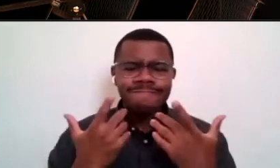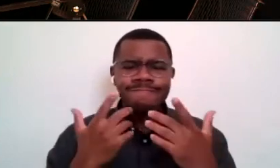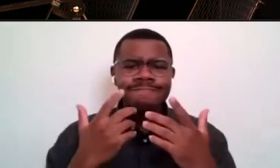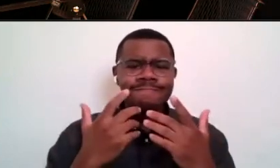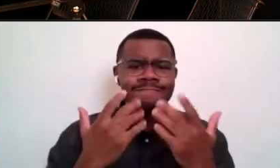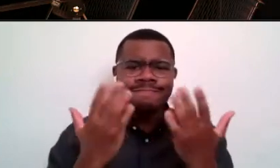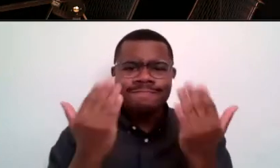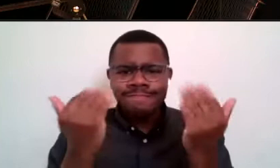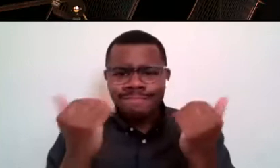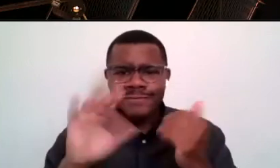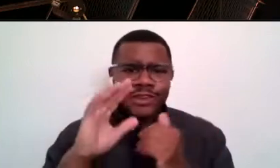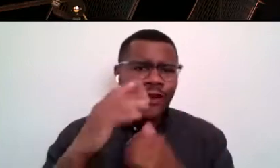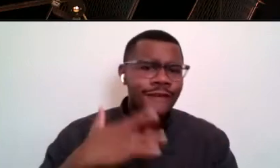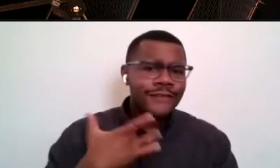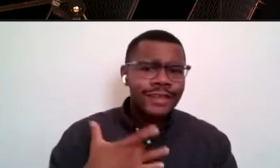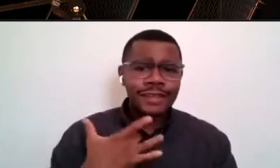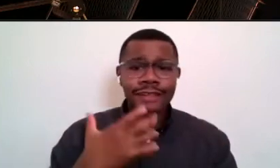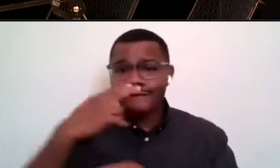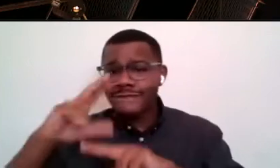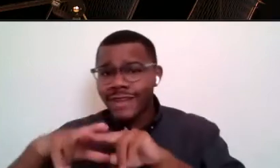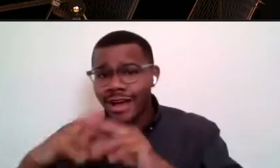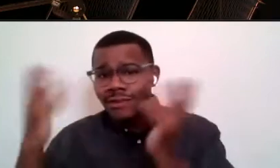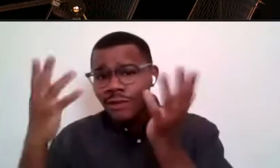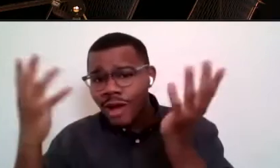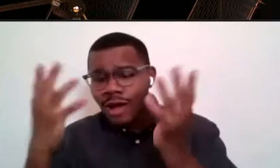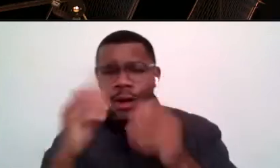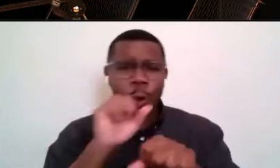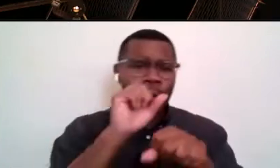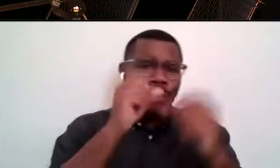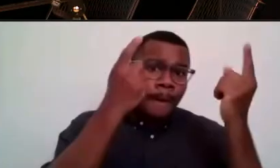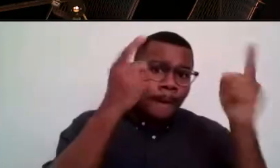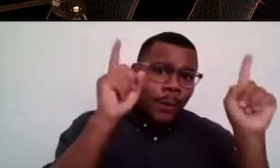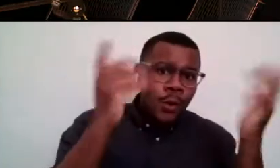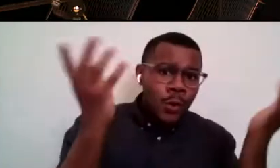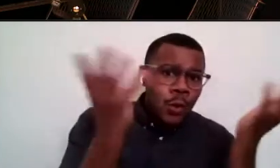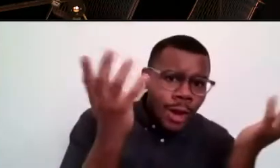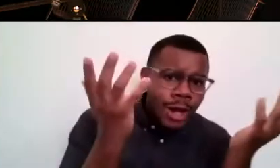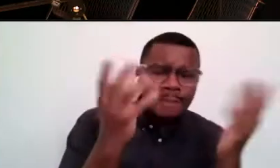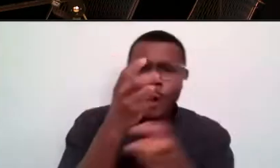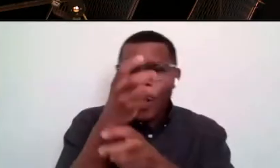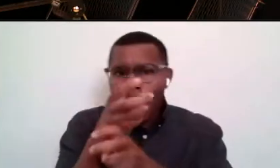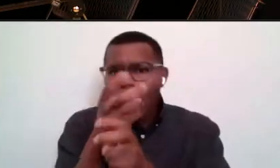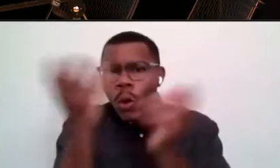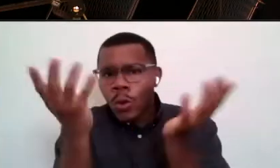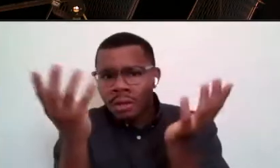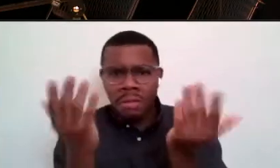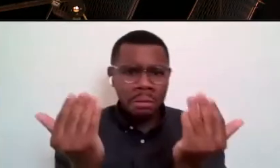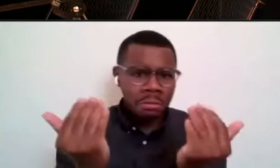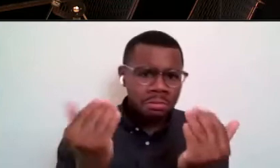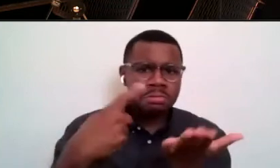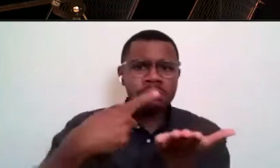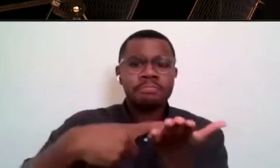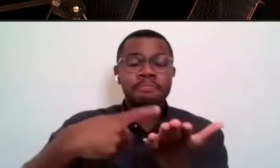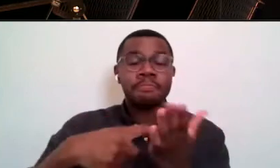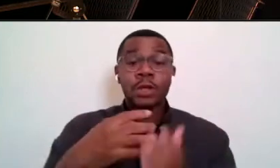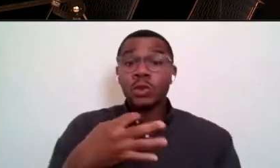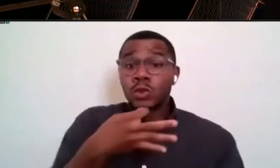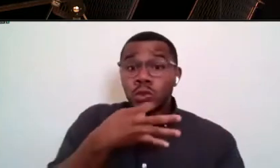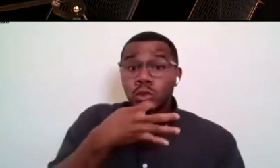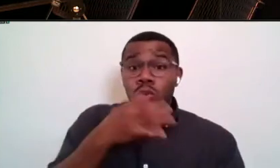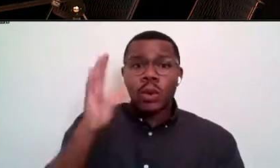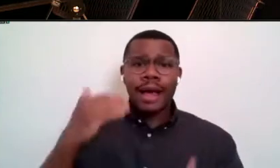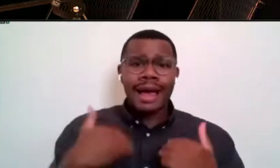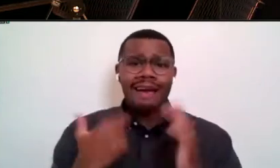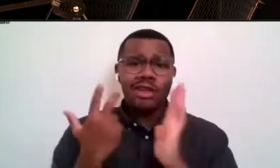worked, what was hard. So what we're about to do is move into about a 3-hour chunk where we will start